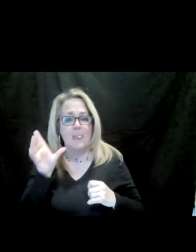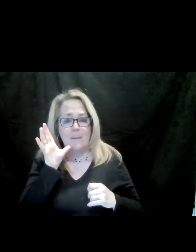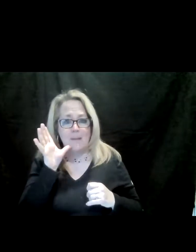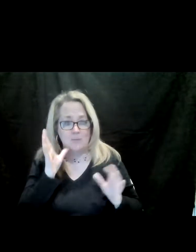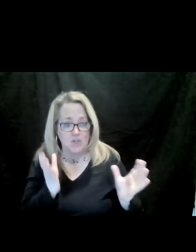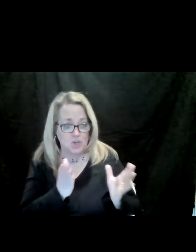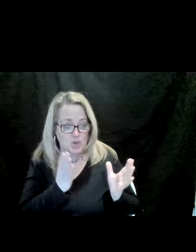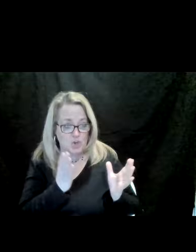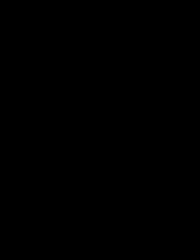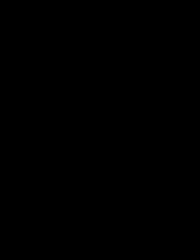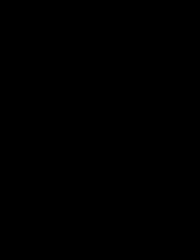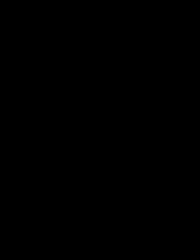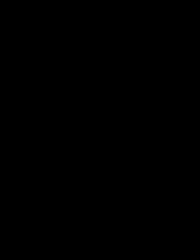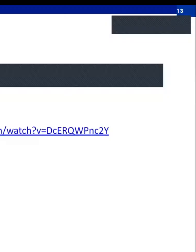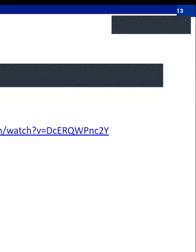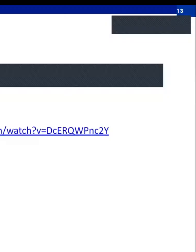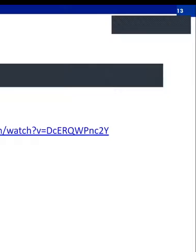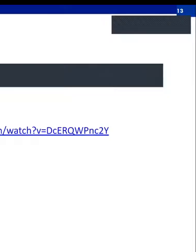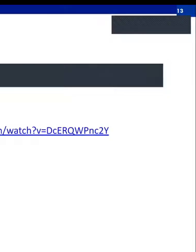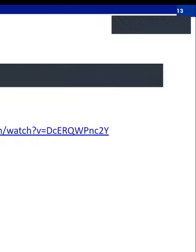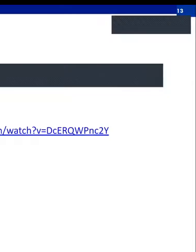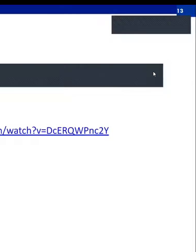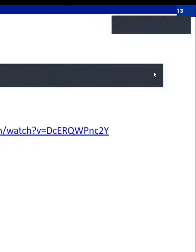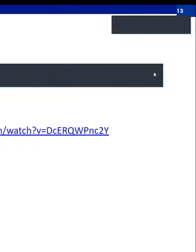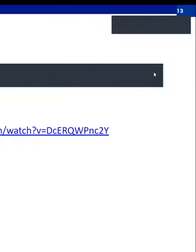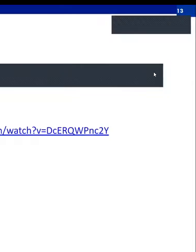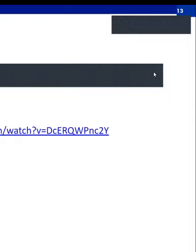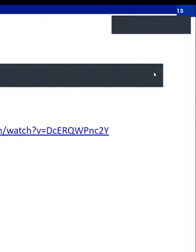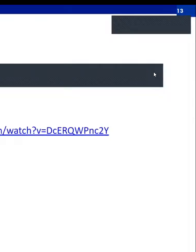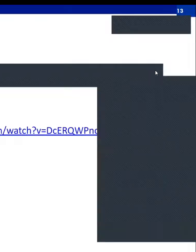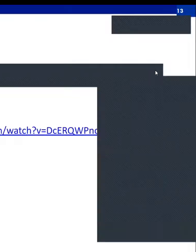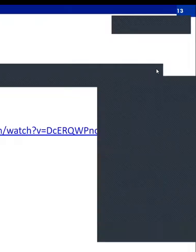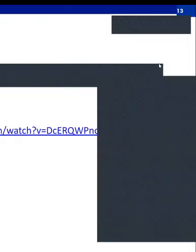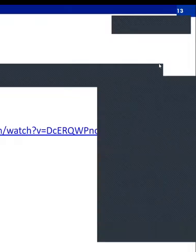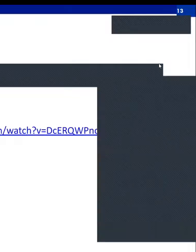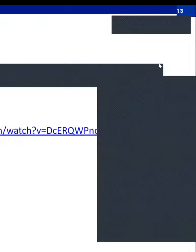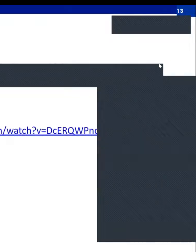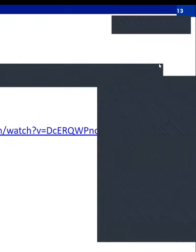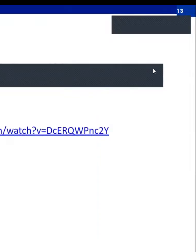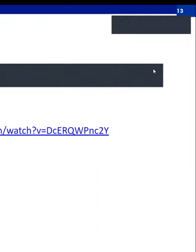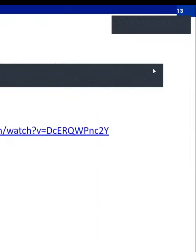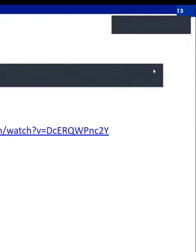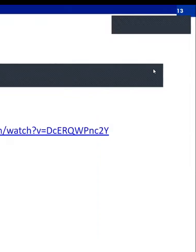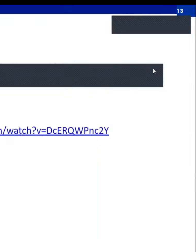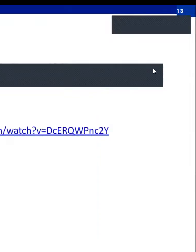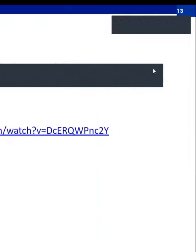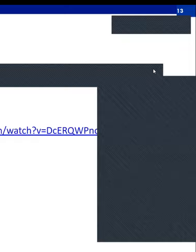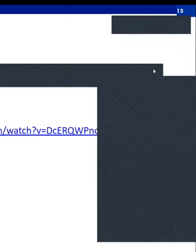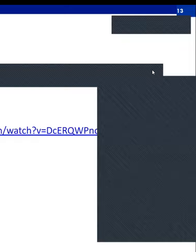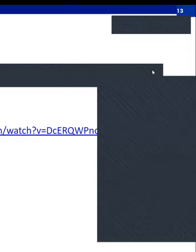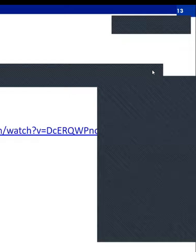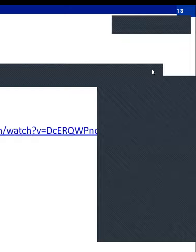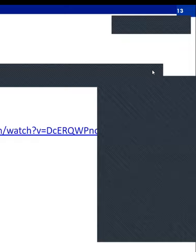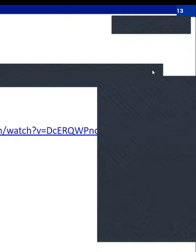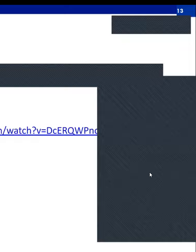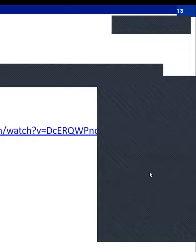encouraging her child to communicate a desire to continue an activity. And that activity, and I'm trying to think, I can't